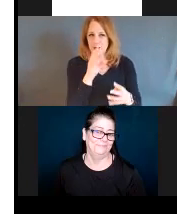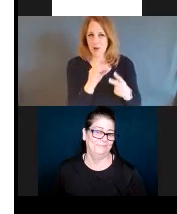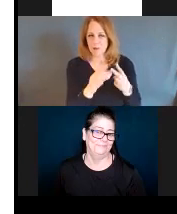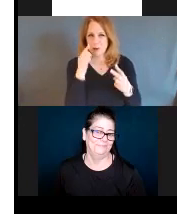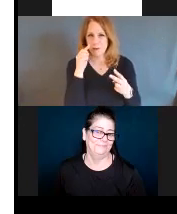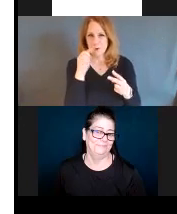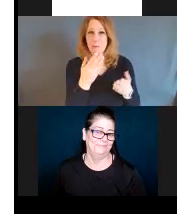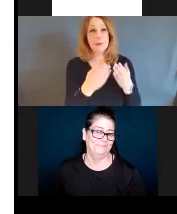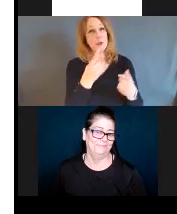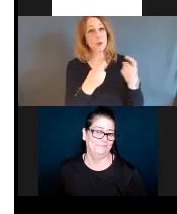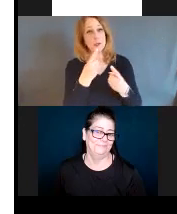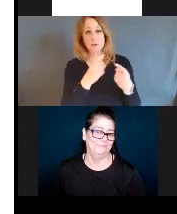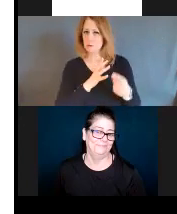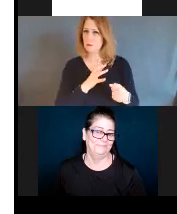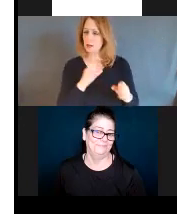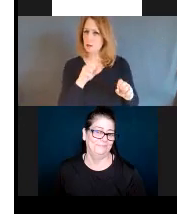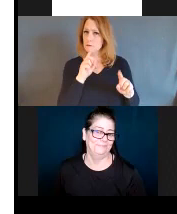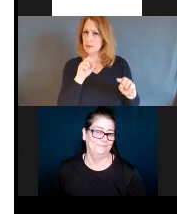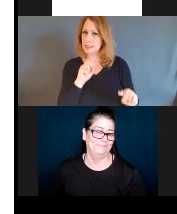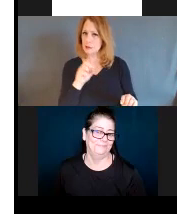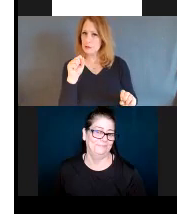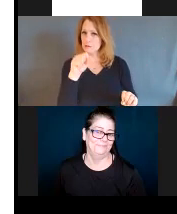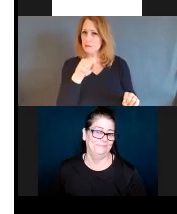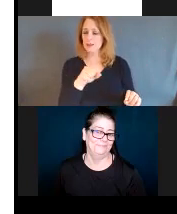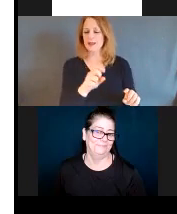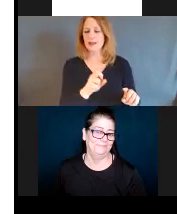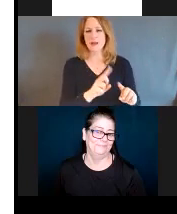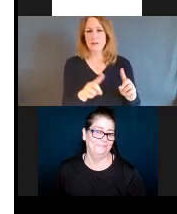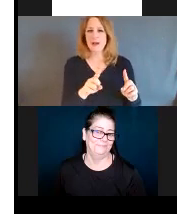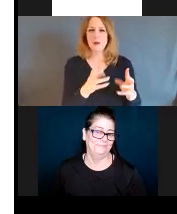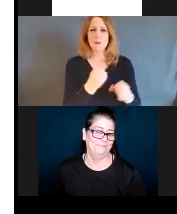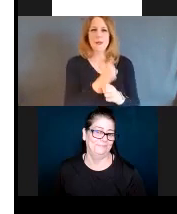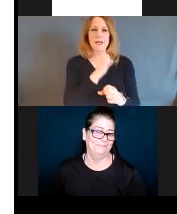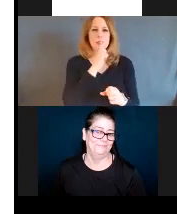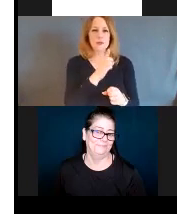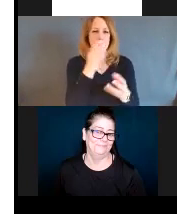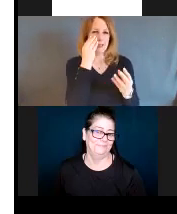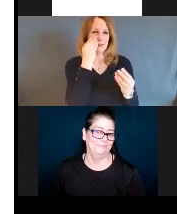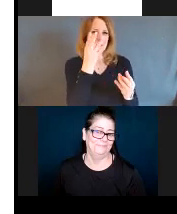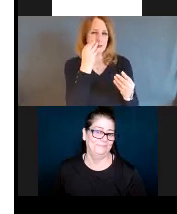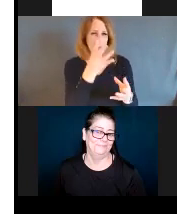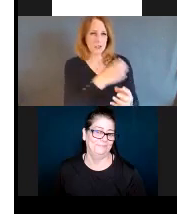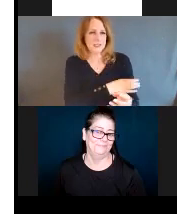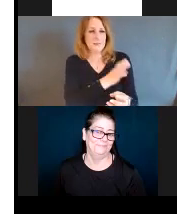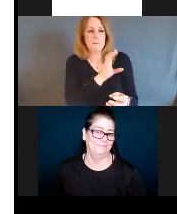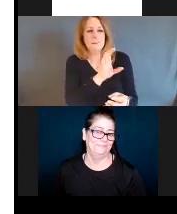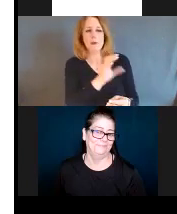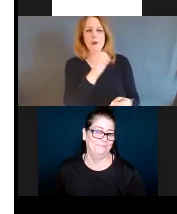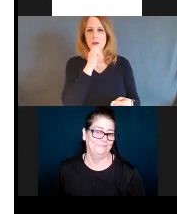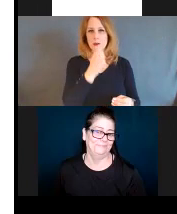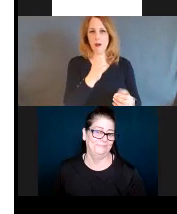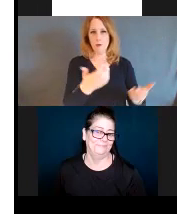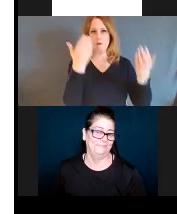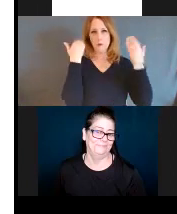questions, and absolutely you would want to answer those, but you want to make sure that your information is empowering and not